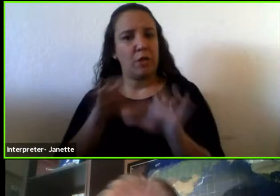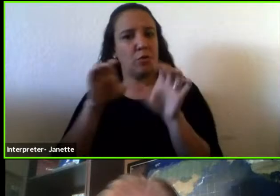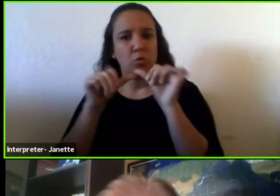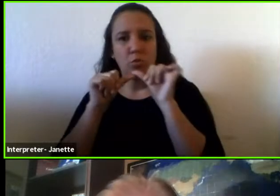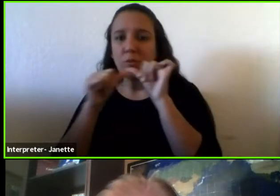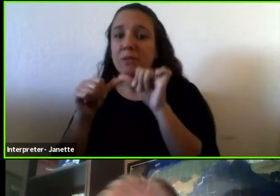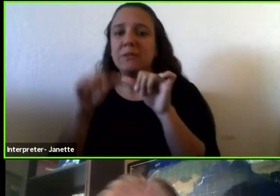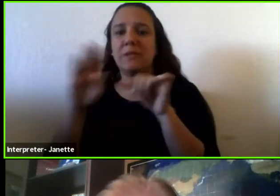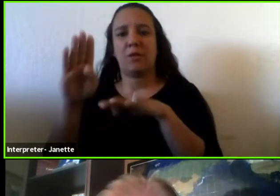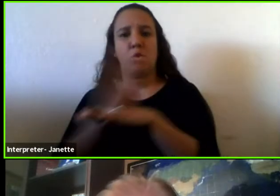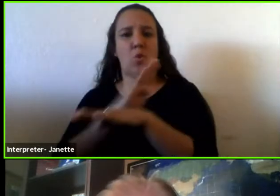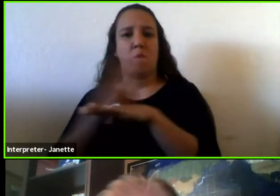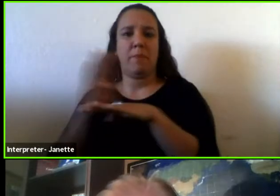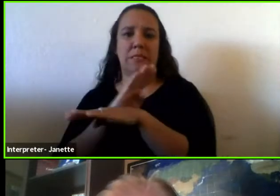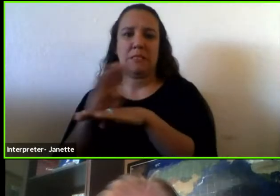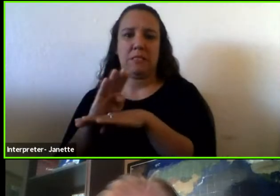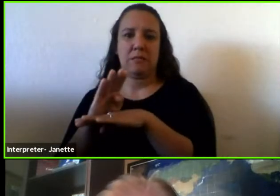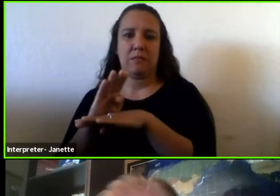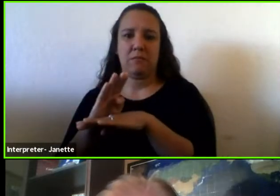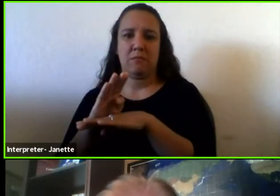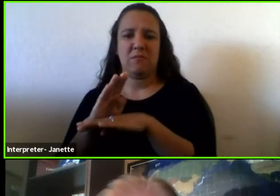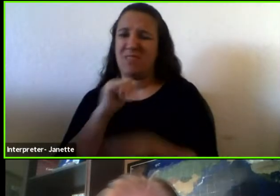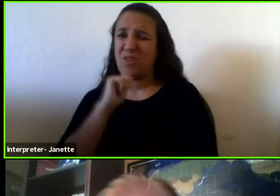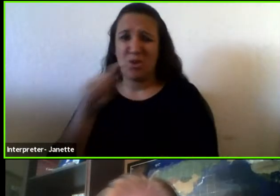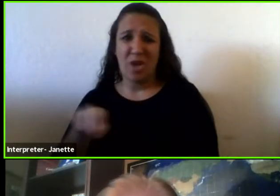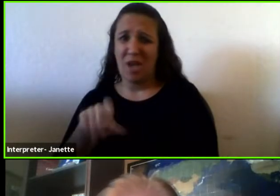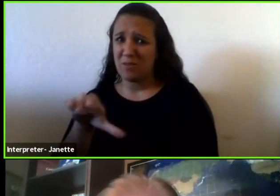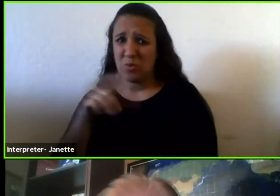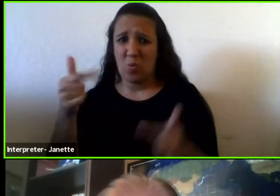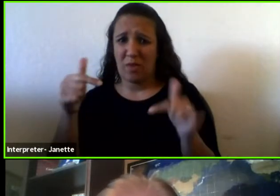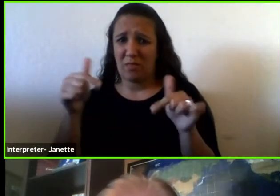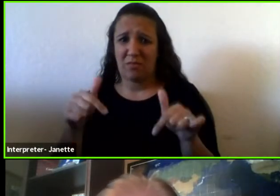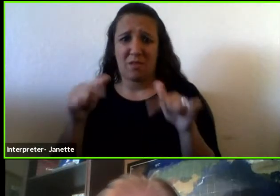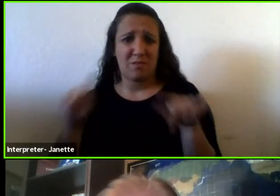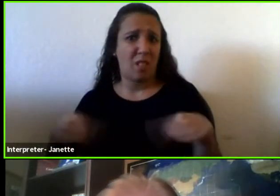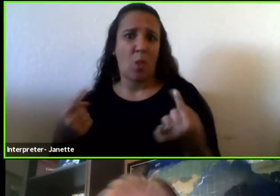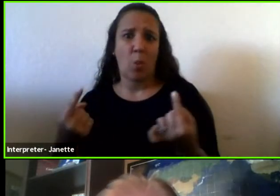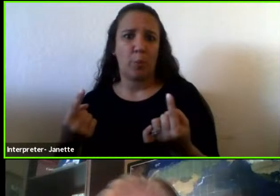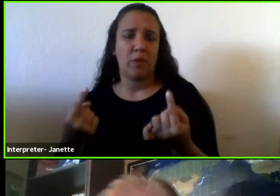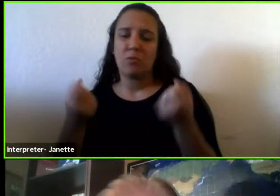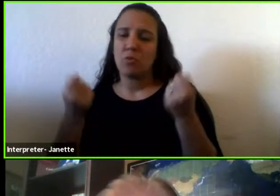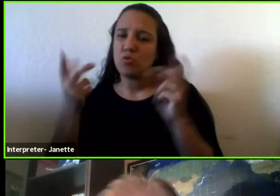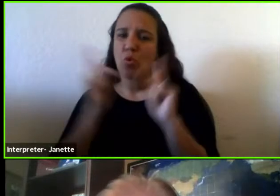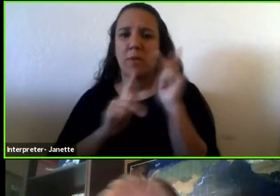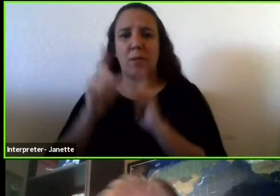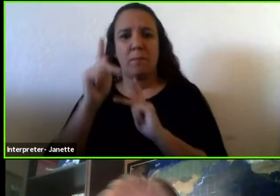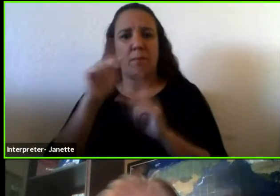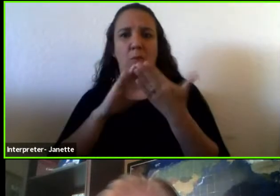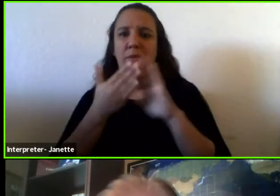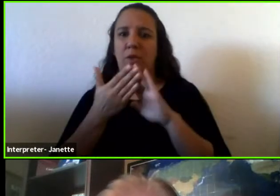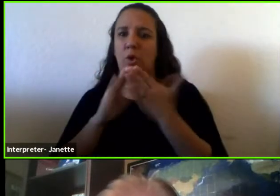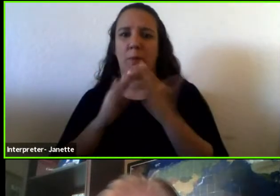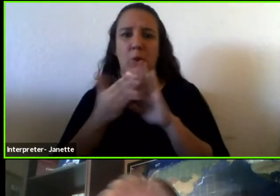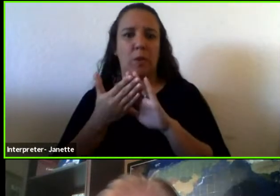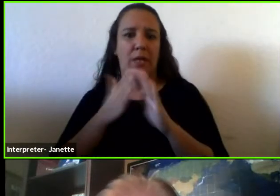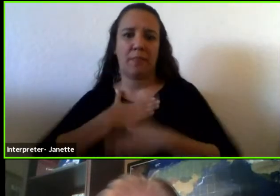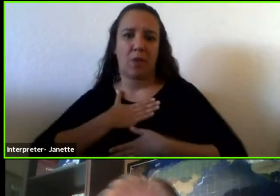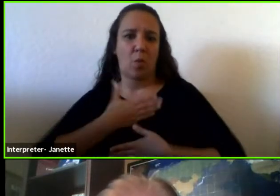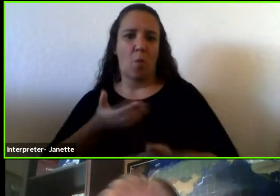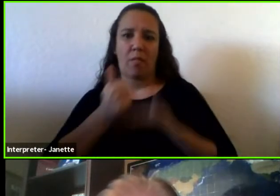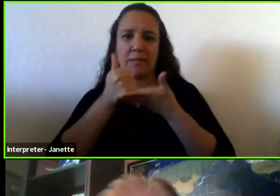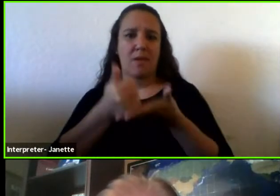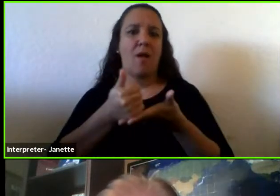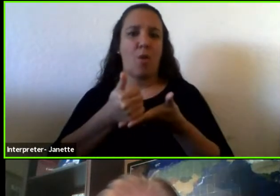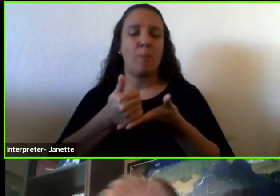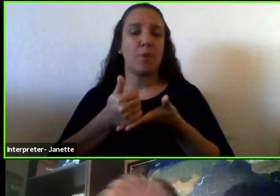And realize you're not navigating this by yourself. You do have a lot of people within the community that they're willing to assist and help you. Once again, if you